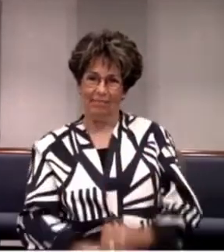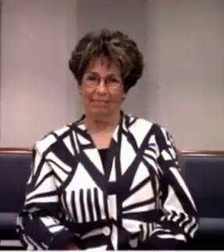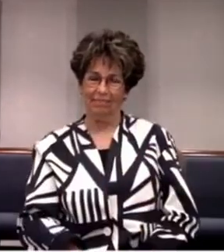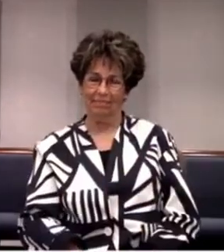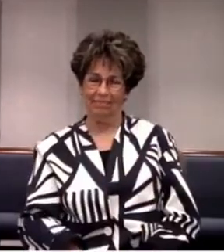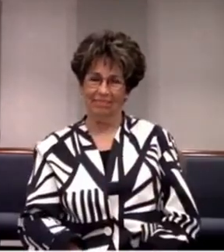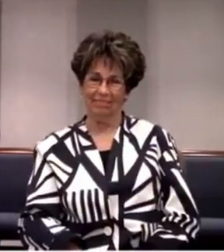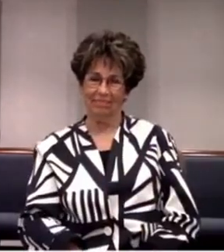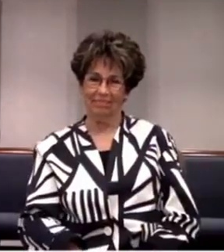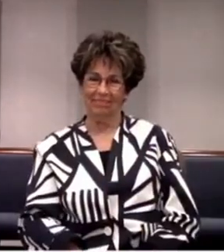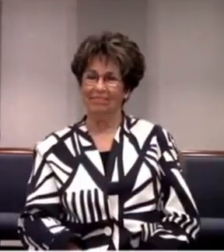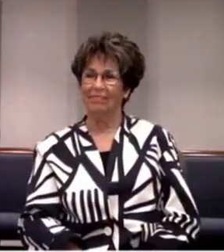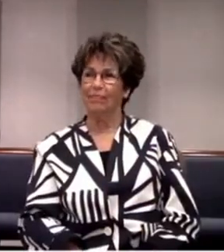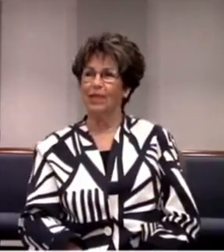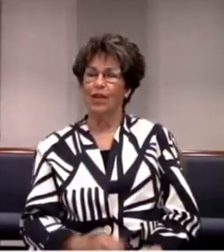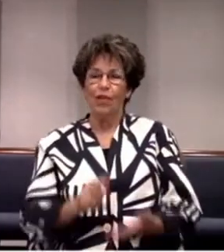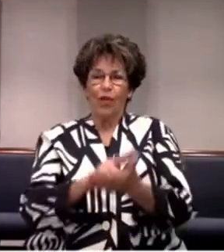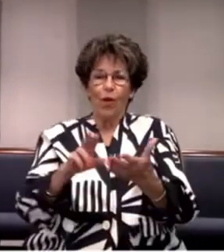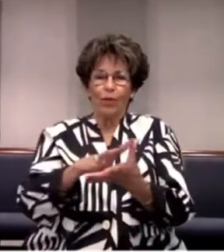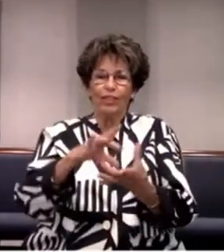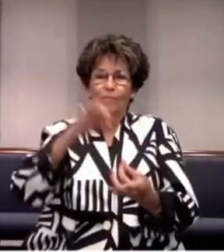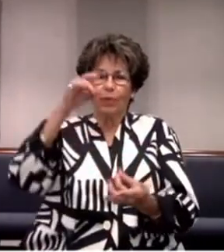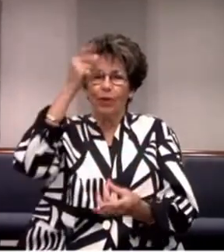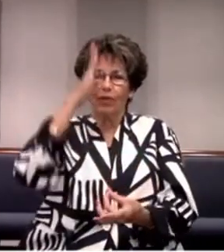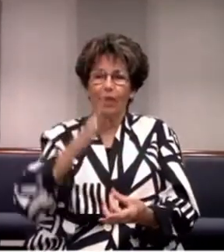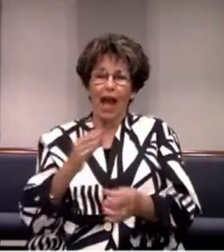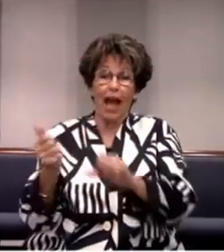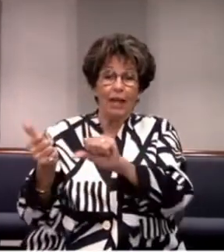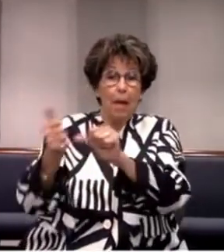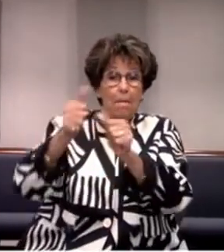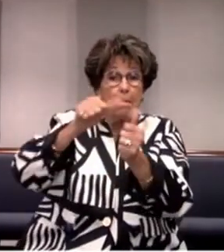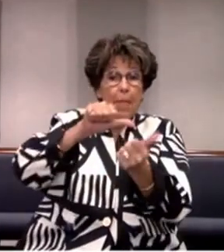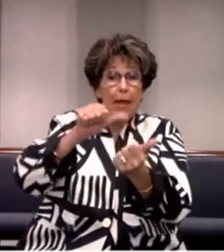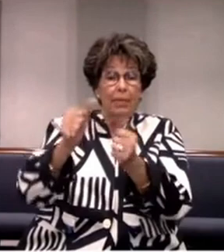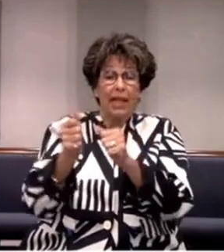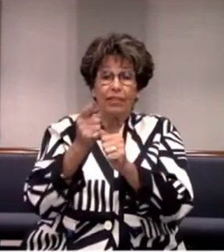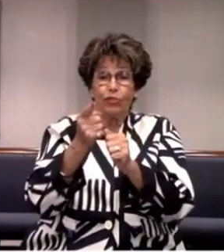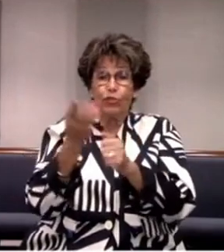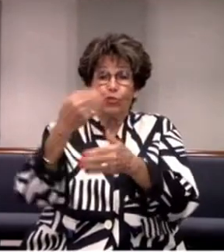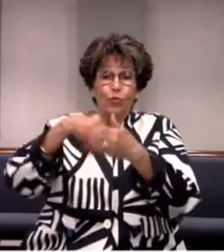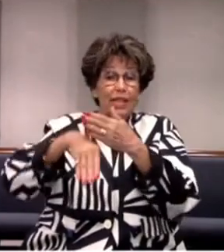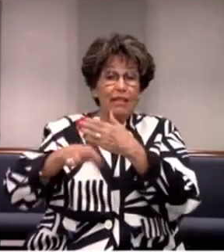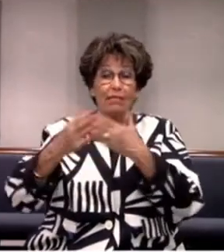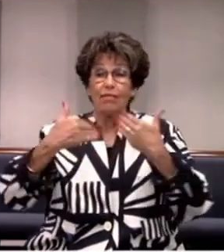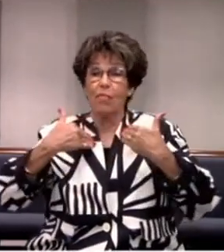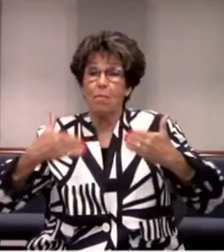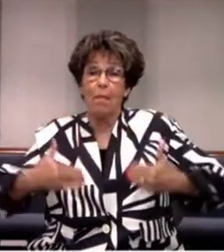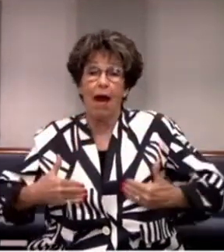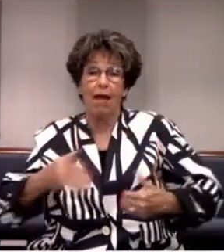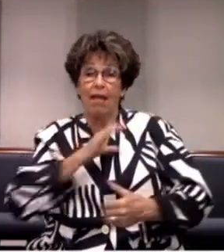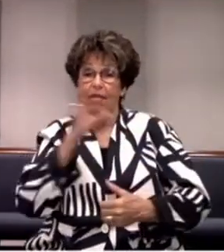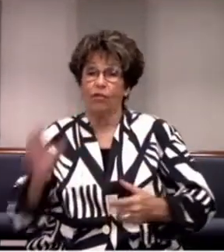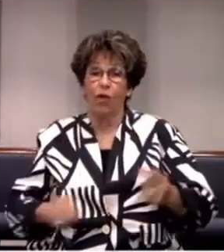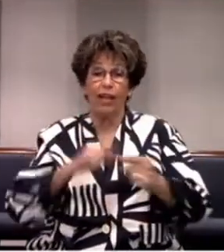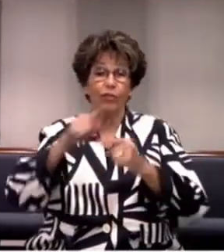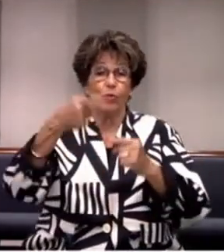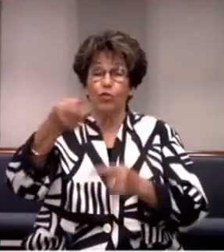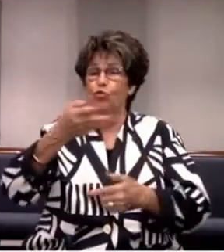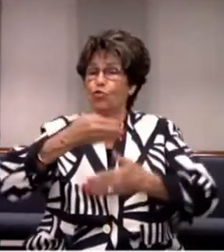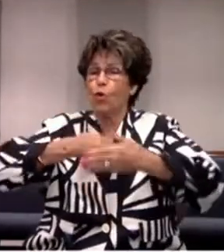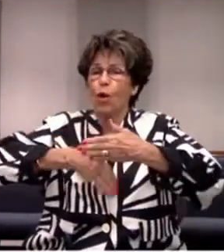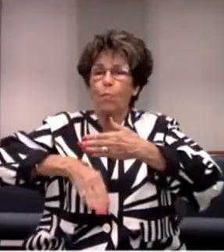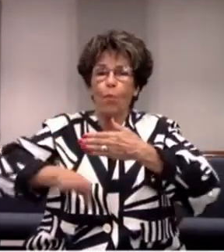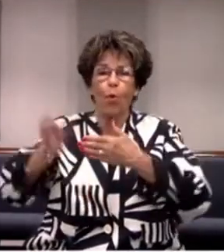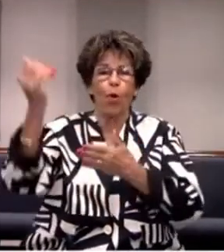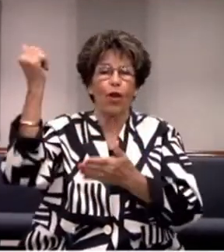The Bible says that the Holy Spirit of God, when he baptizes you into the body of Christ, when you're born again, he